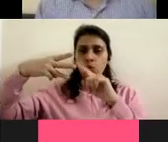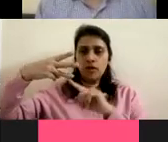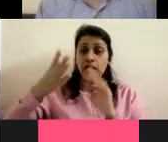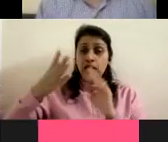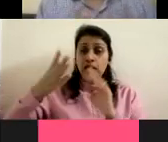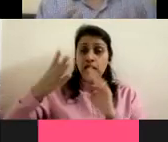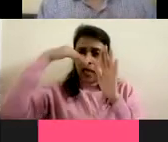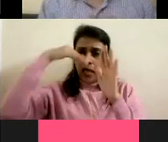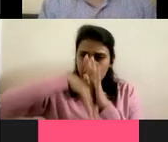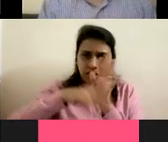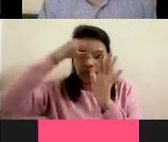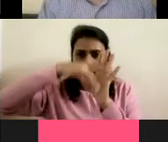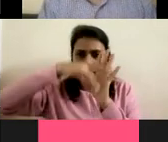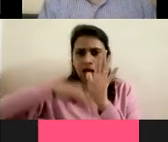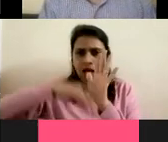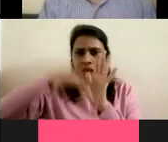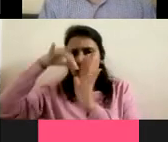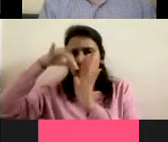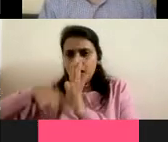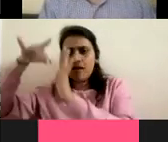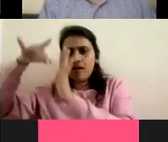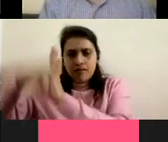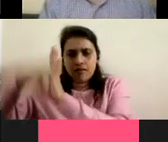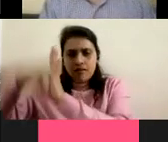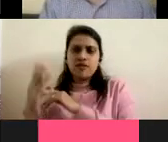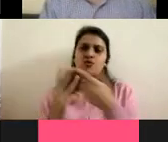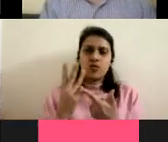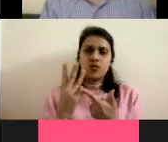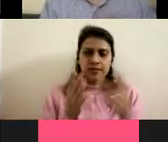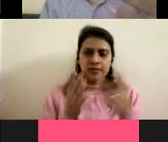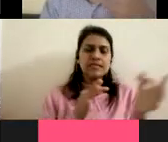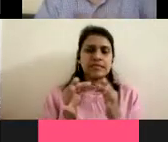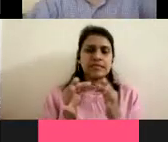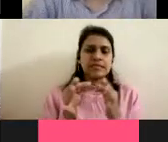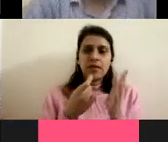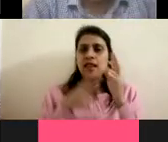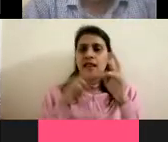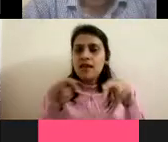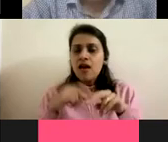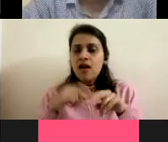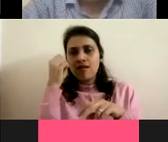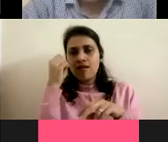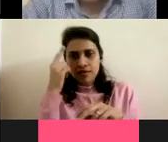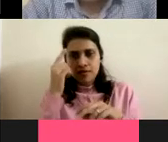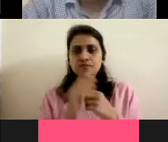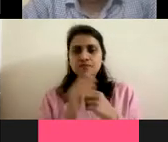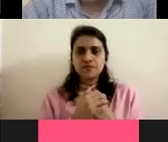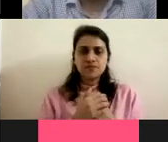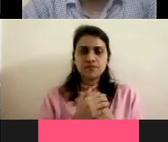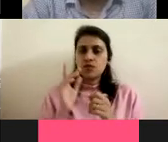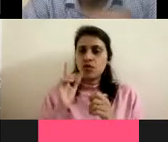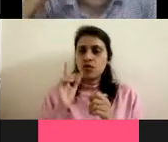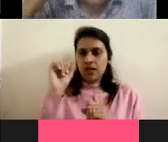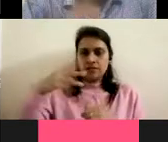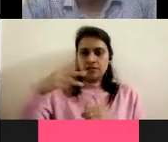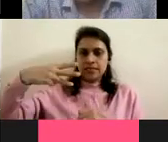us doing research and going to know these topics in much more detail. So I have listed down three topics here. I